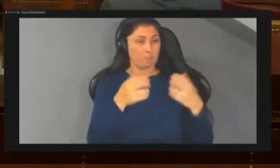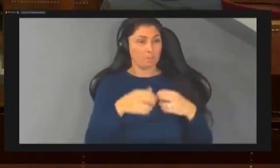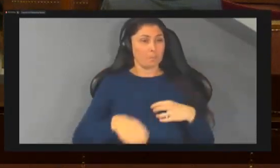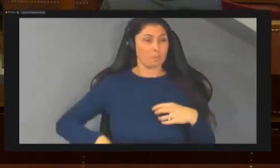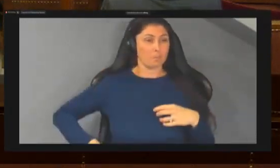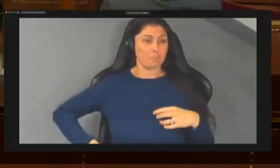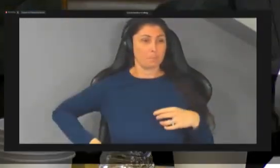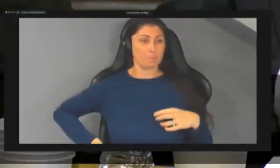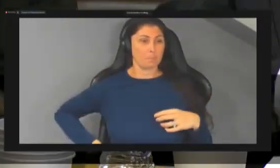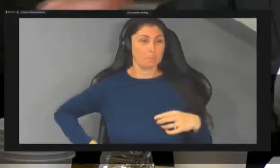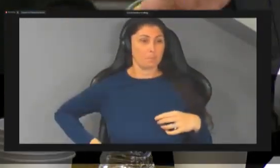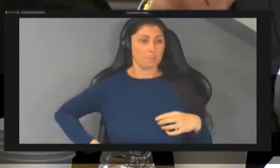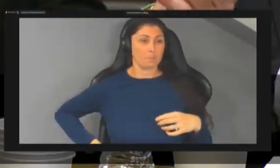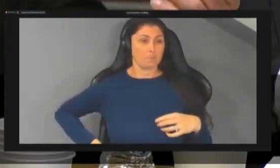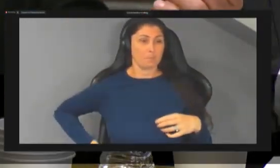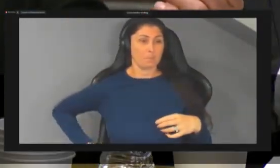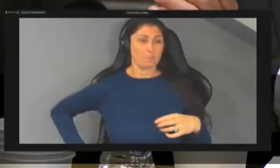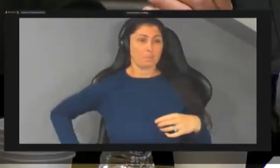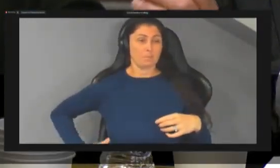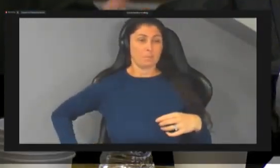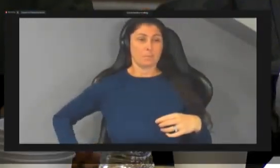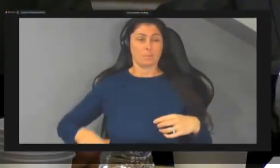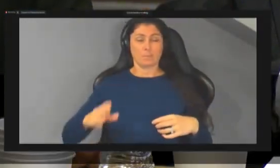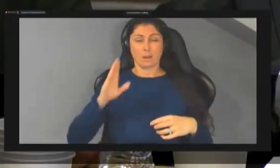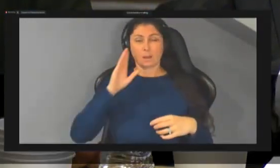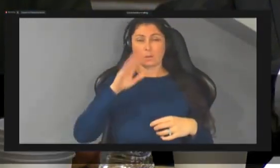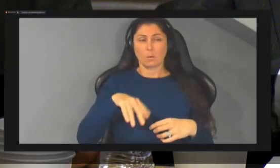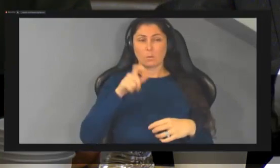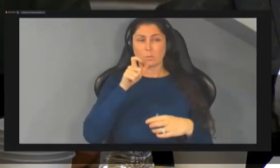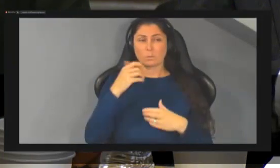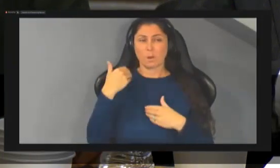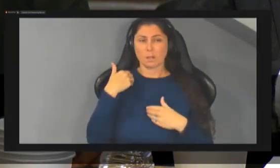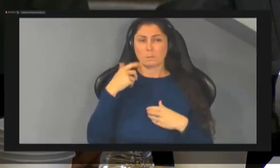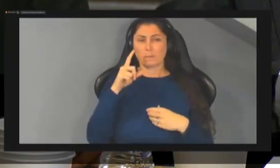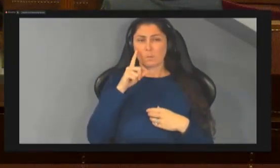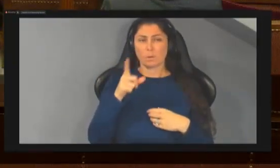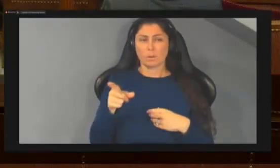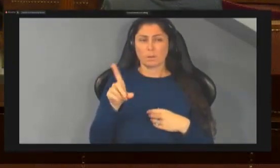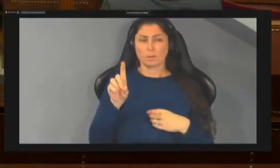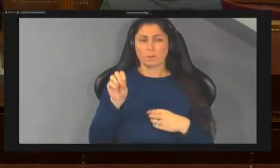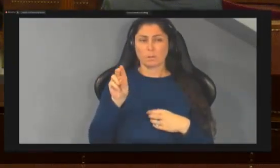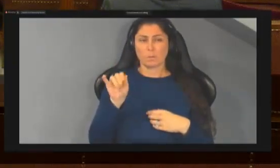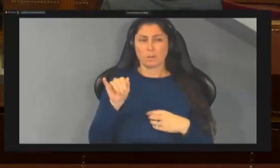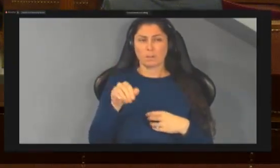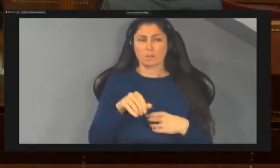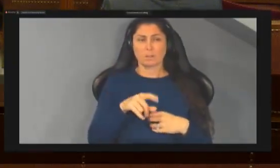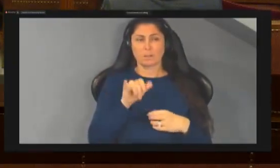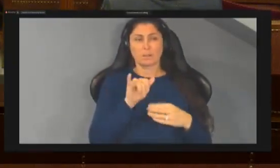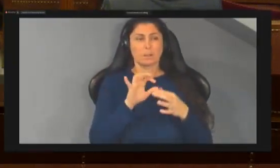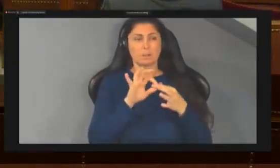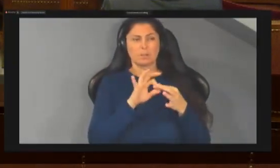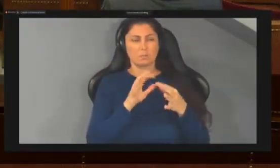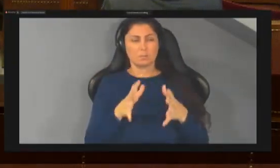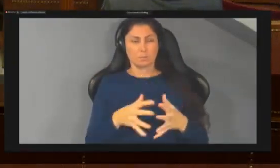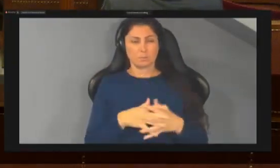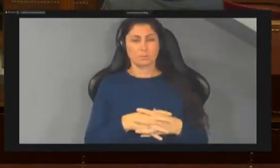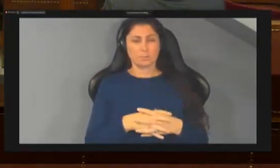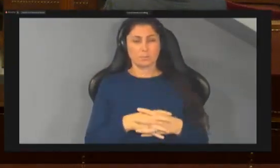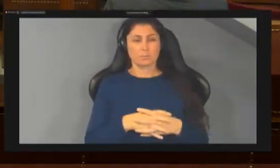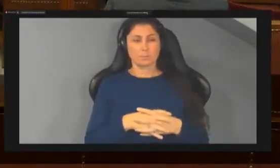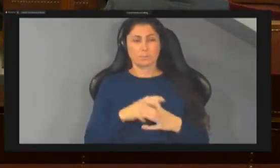So I don't know. I'm sorry. You were saying, so who is responsible for that? It's Domi. For the coordination. I don't want to say the person's name on TV. That's